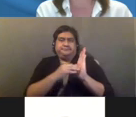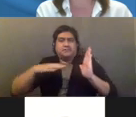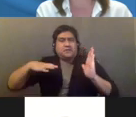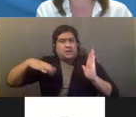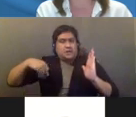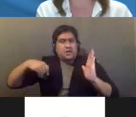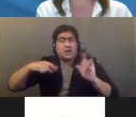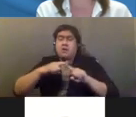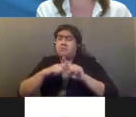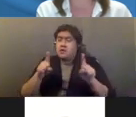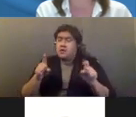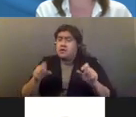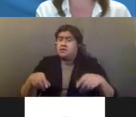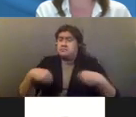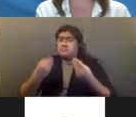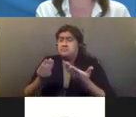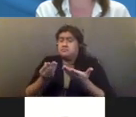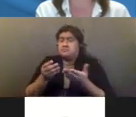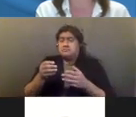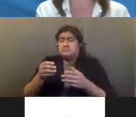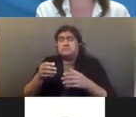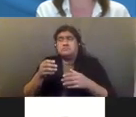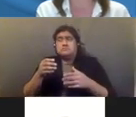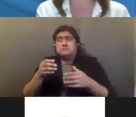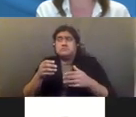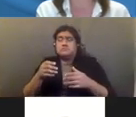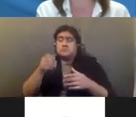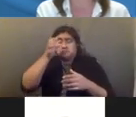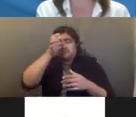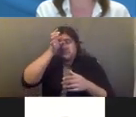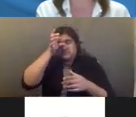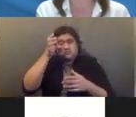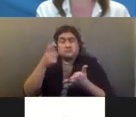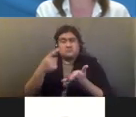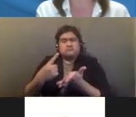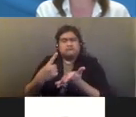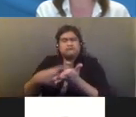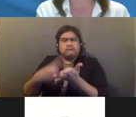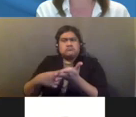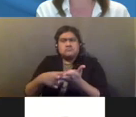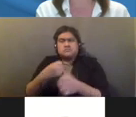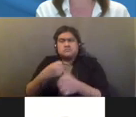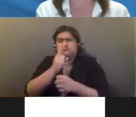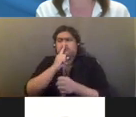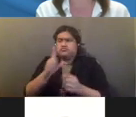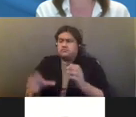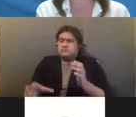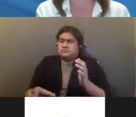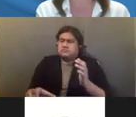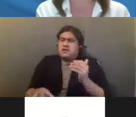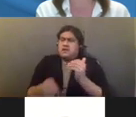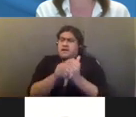filing appeals and really pushing insurances to help with some coverage for fertility related concerns.